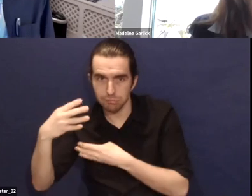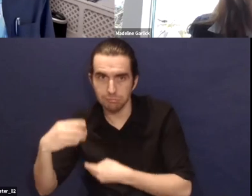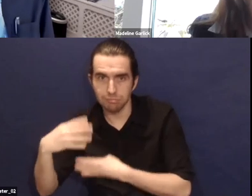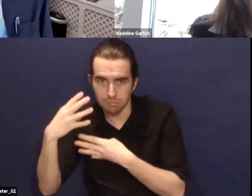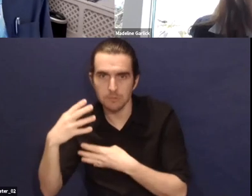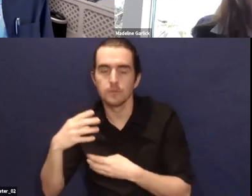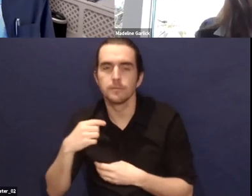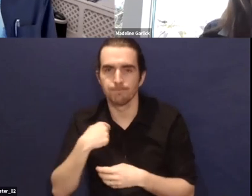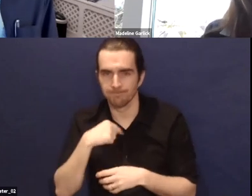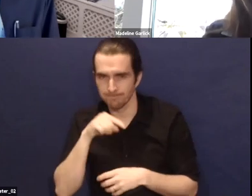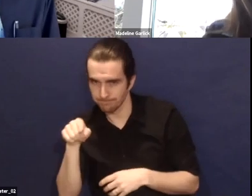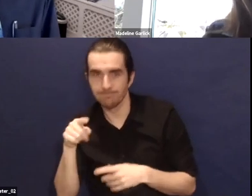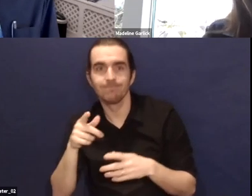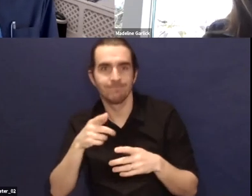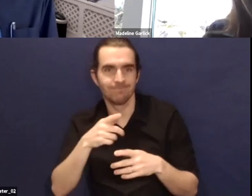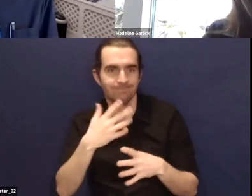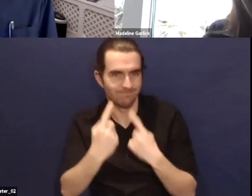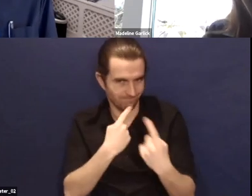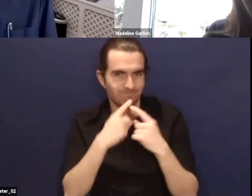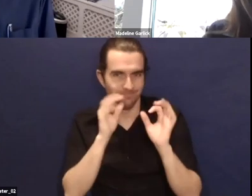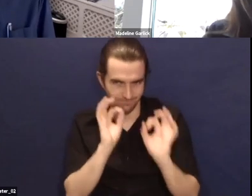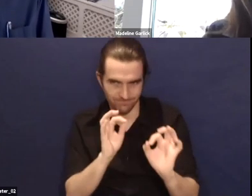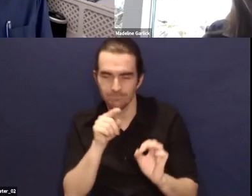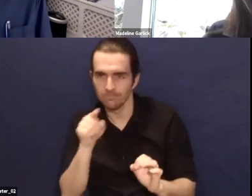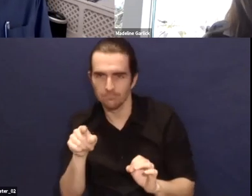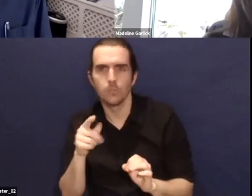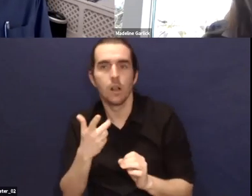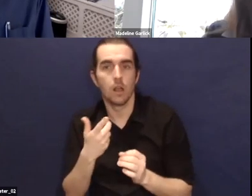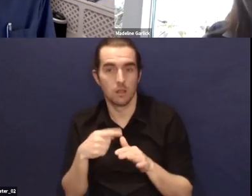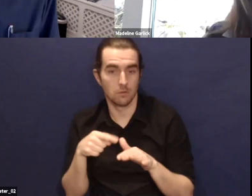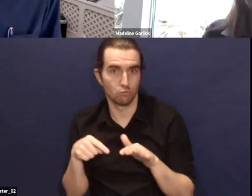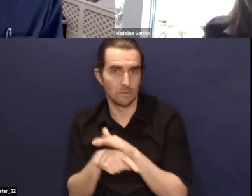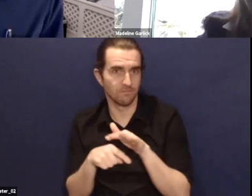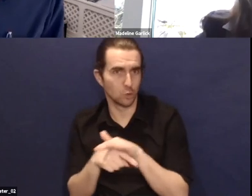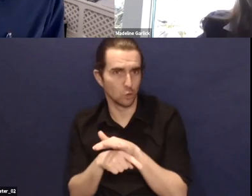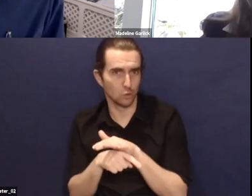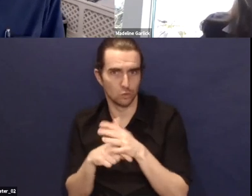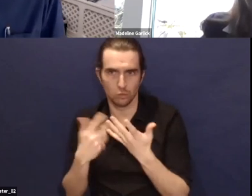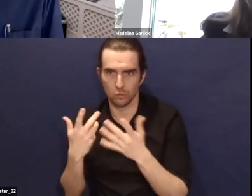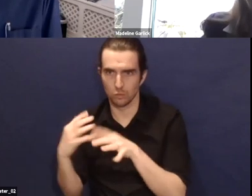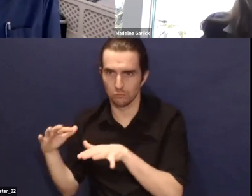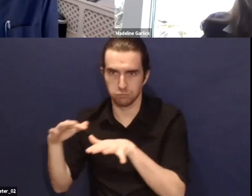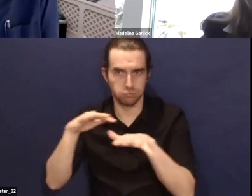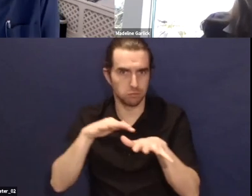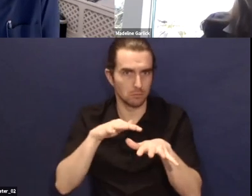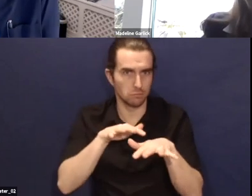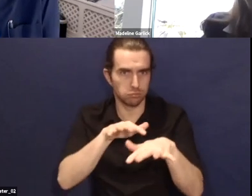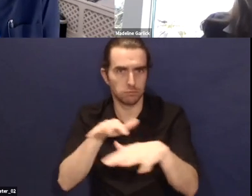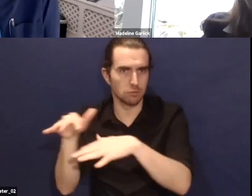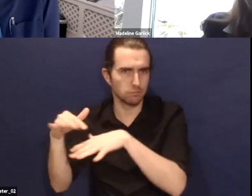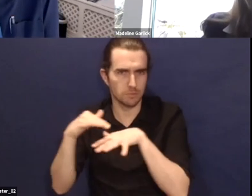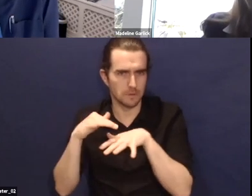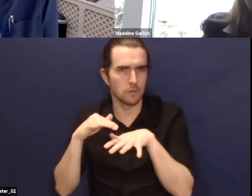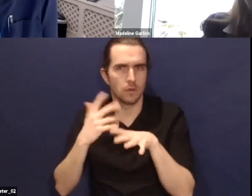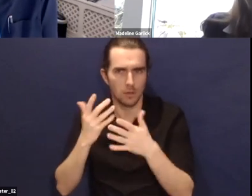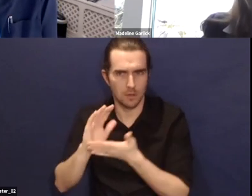refugee flows prevention, but equally IDP flows, because a lot of the focus